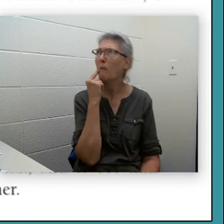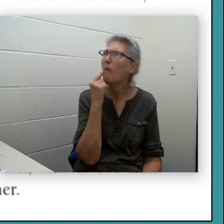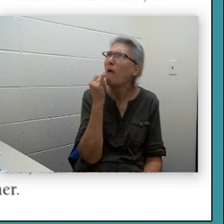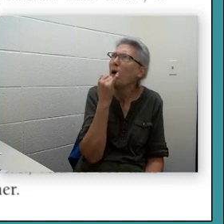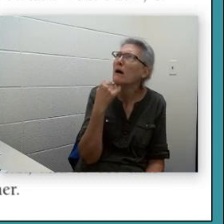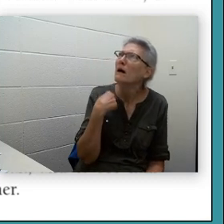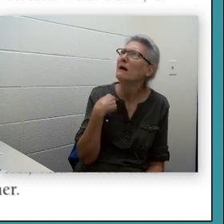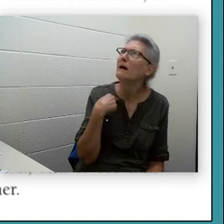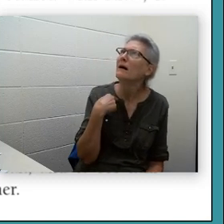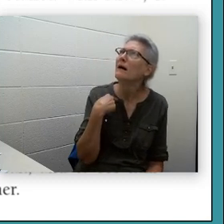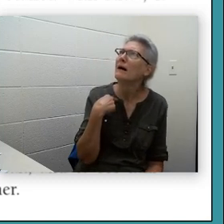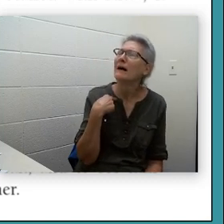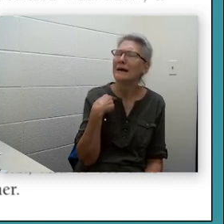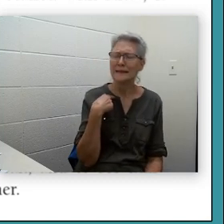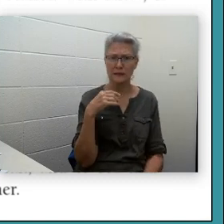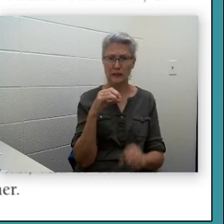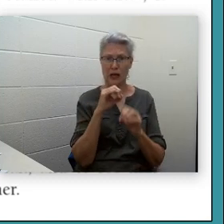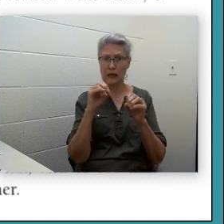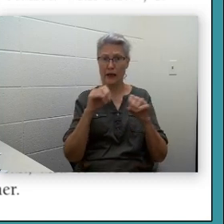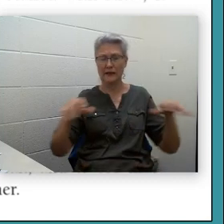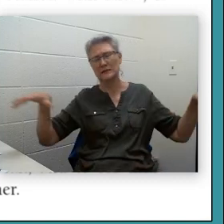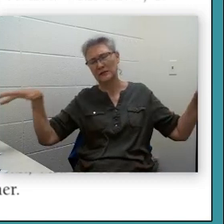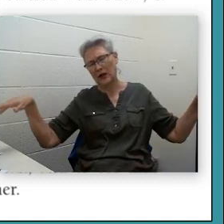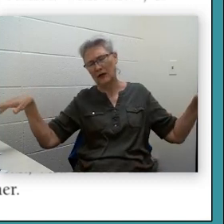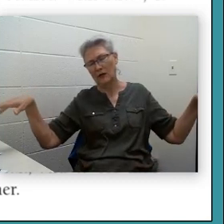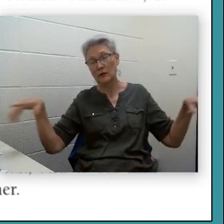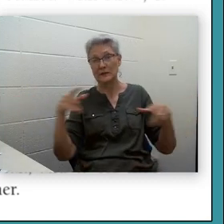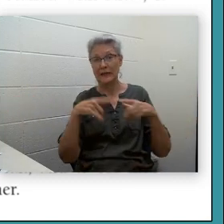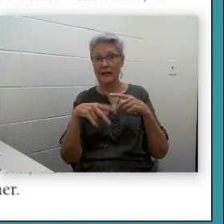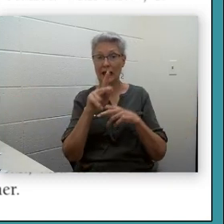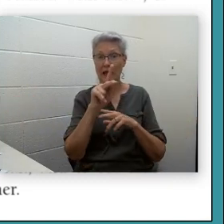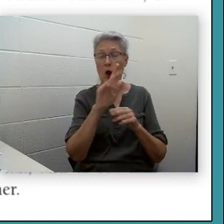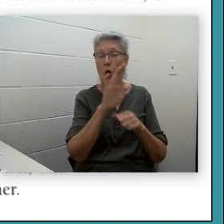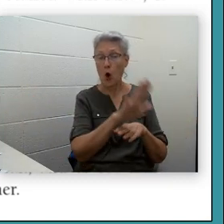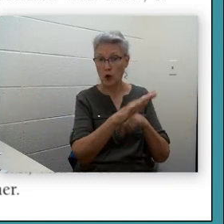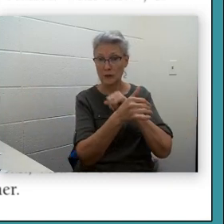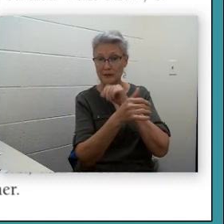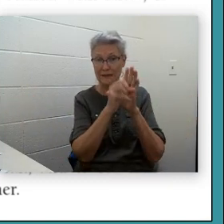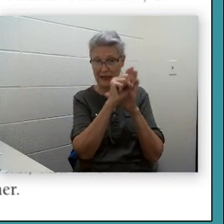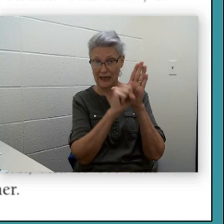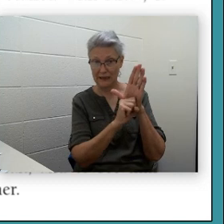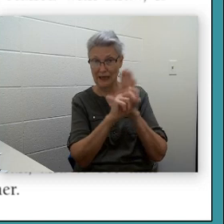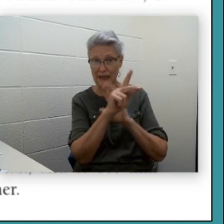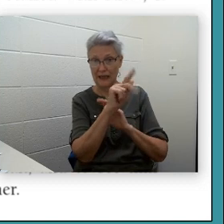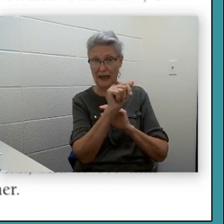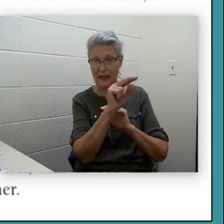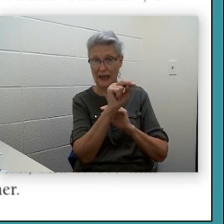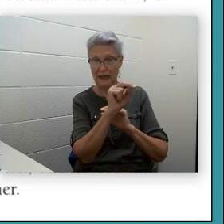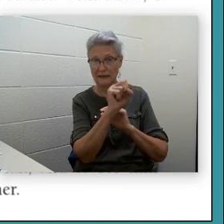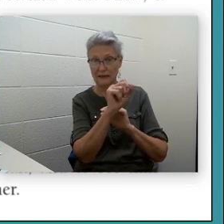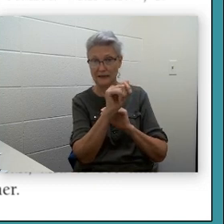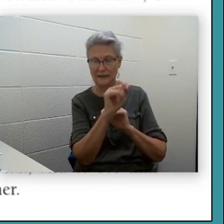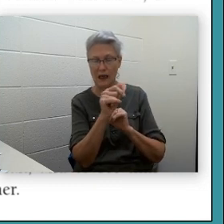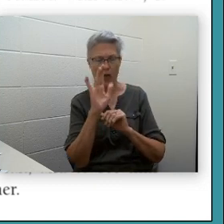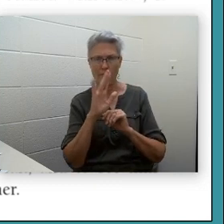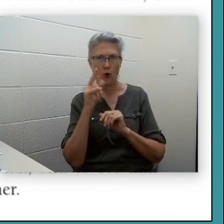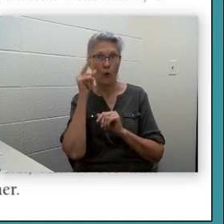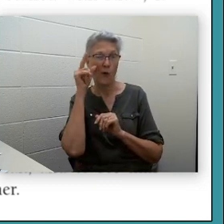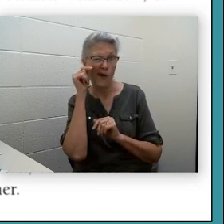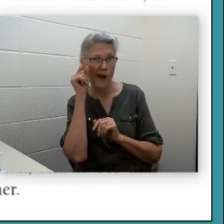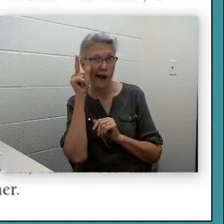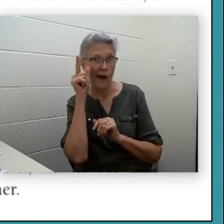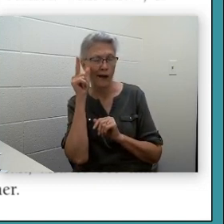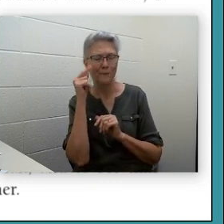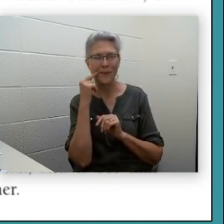mistaken at first, for none of the Scarecrows in Kansas ever wink. But presently, the figure nodded its head to her